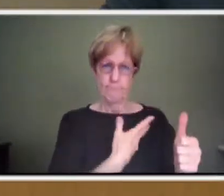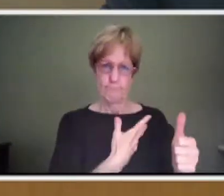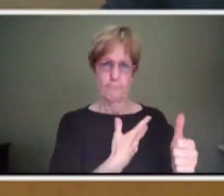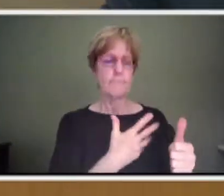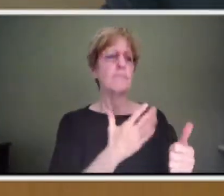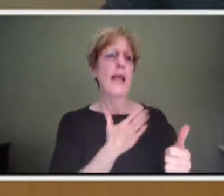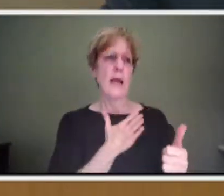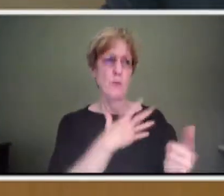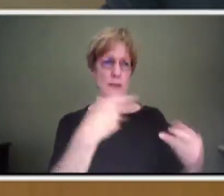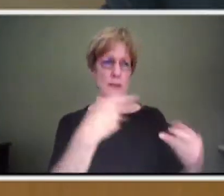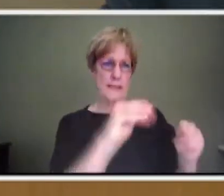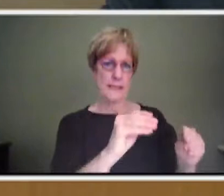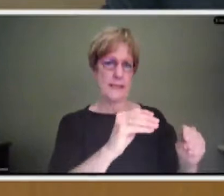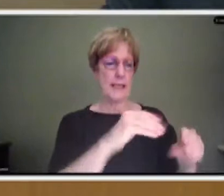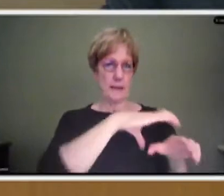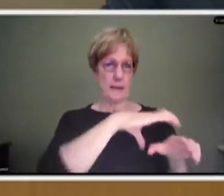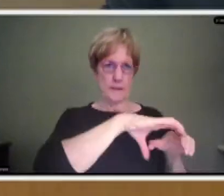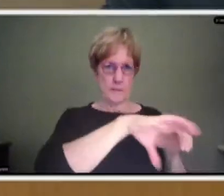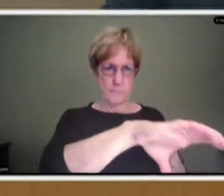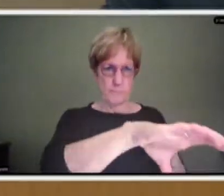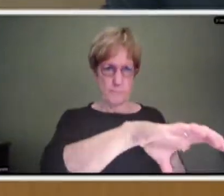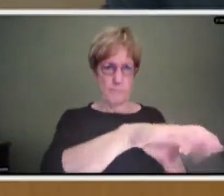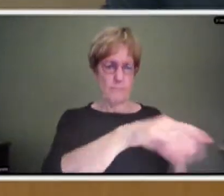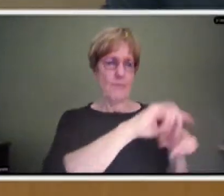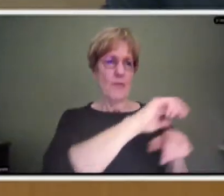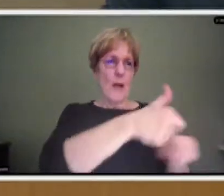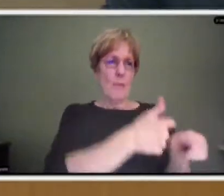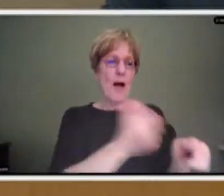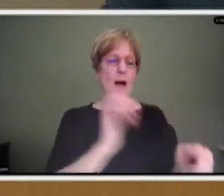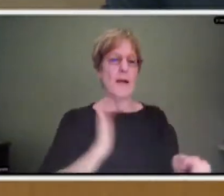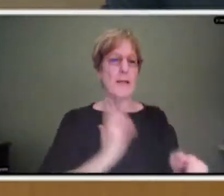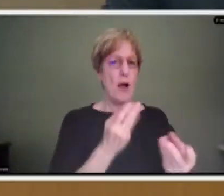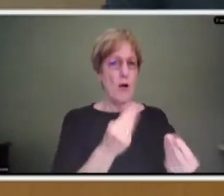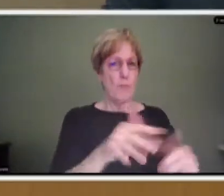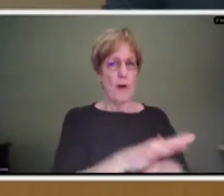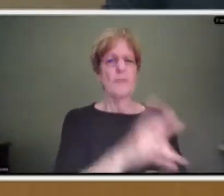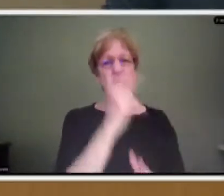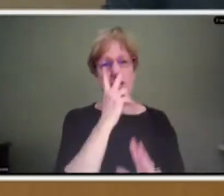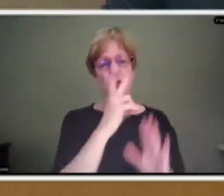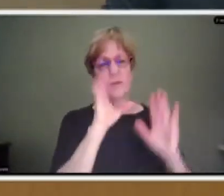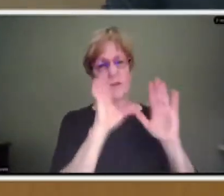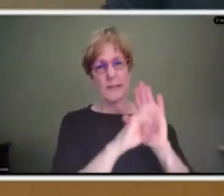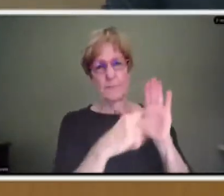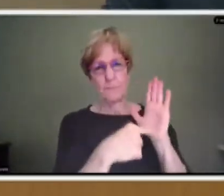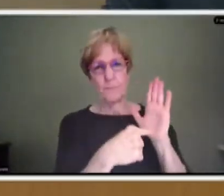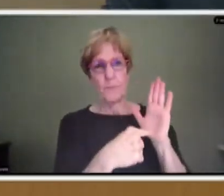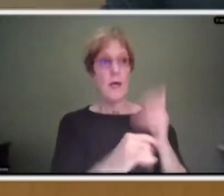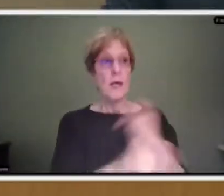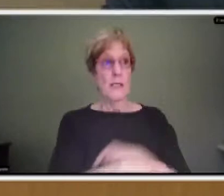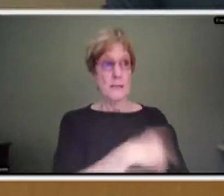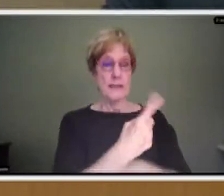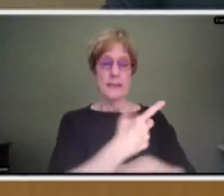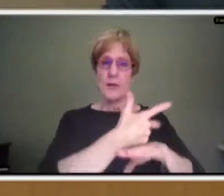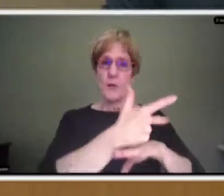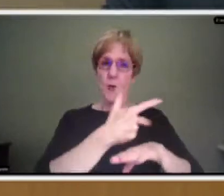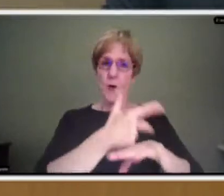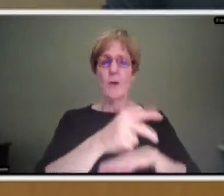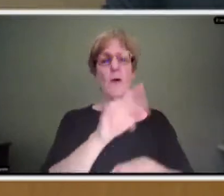us the parcels located directly behind our property, which you've seen before. Today, the parking lot has